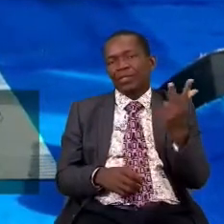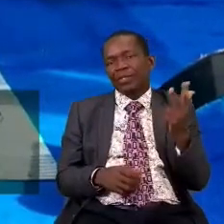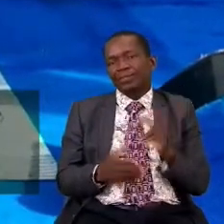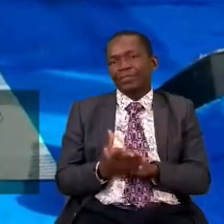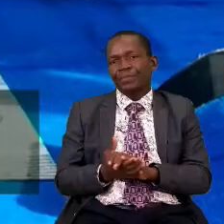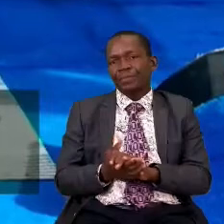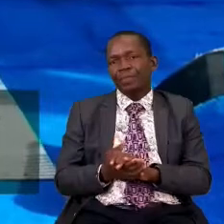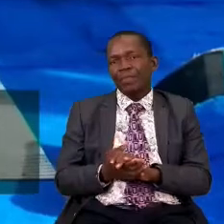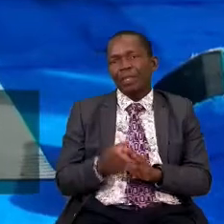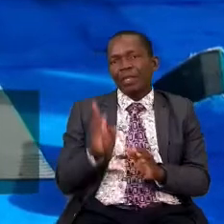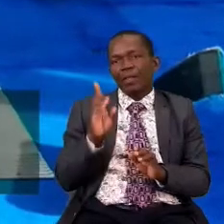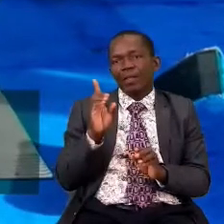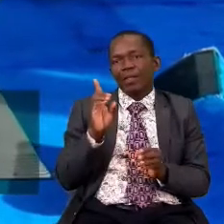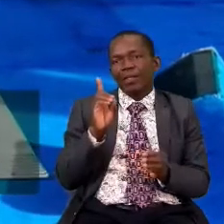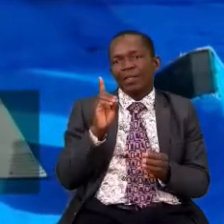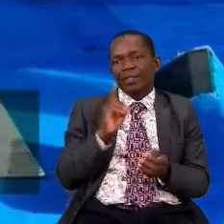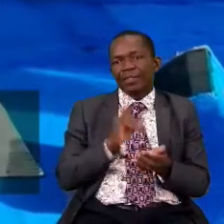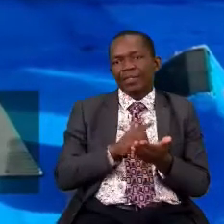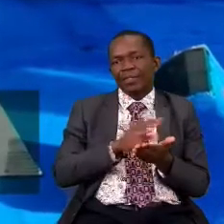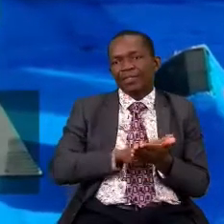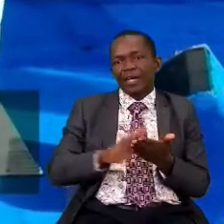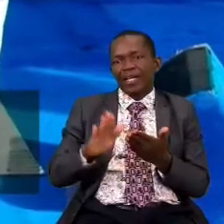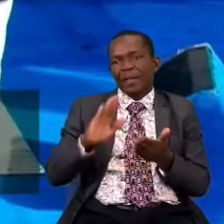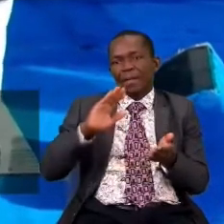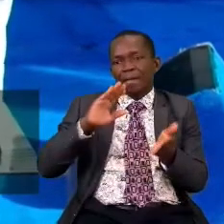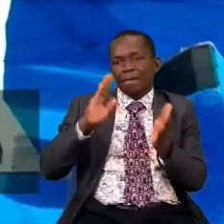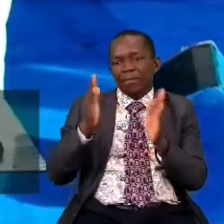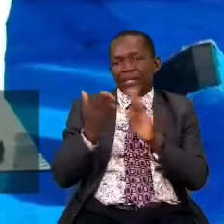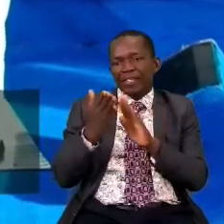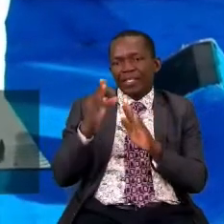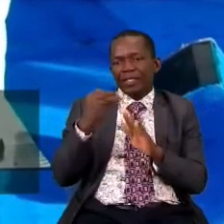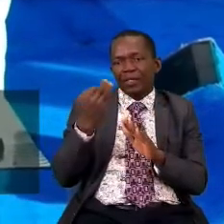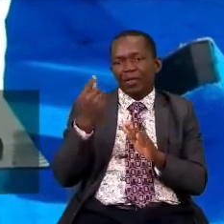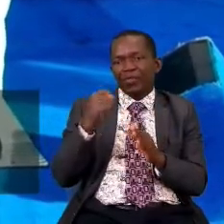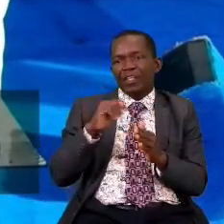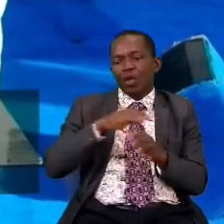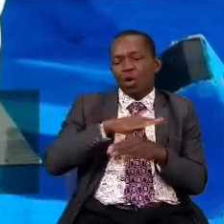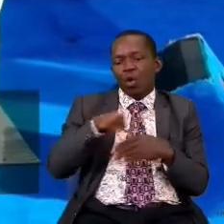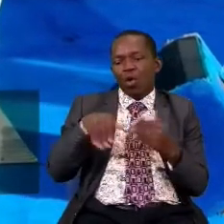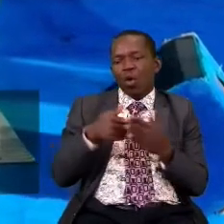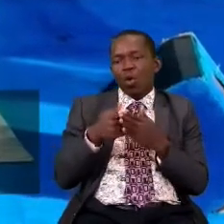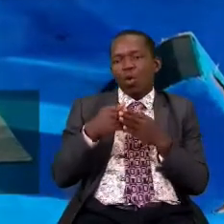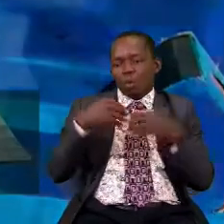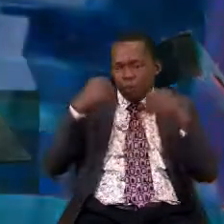God, always present in the sea. If you go to the depths of the sea, it's there. If you take